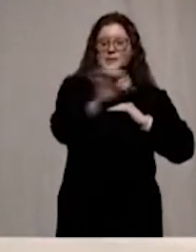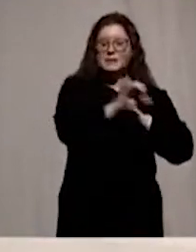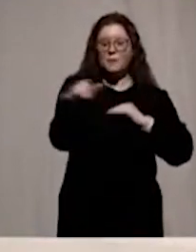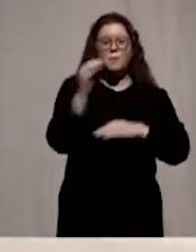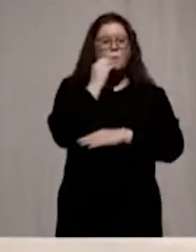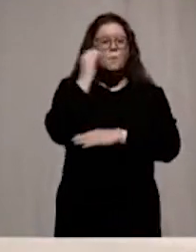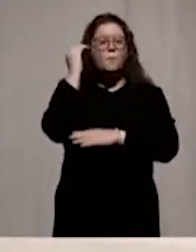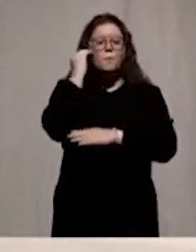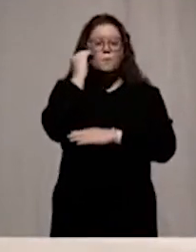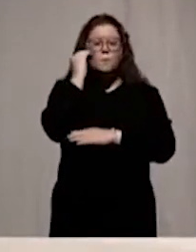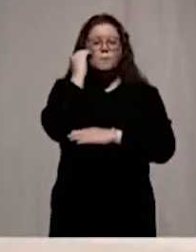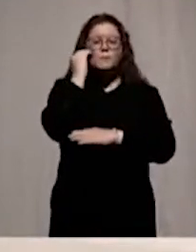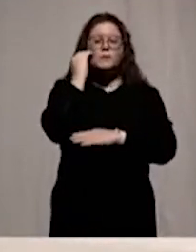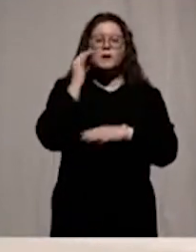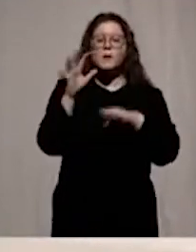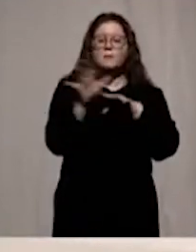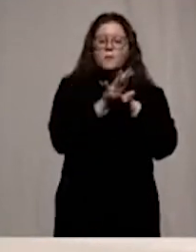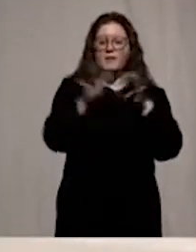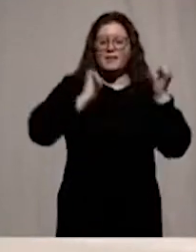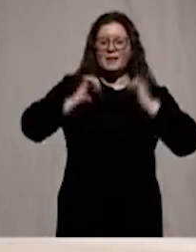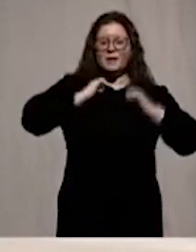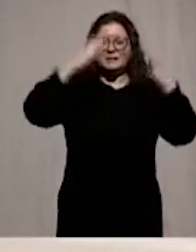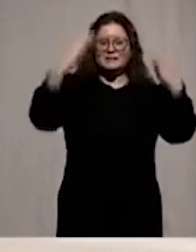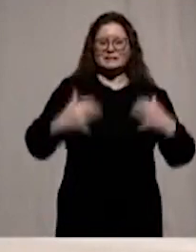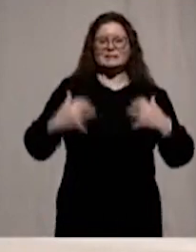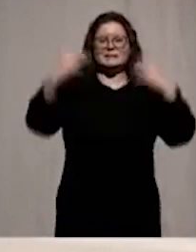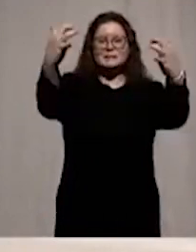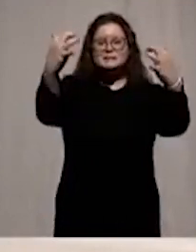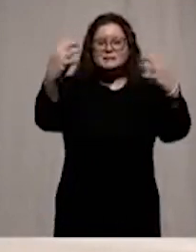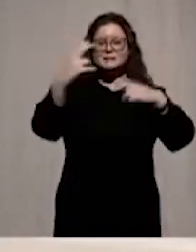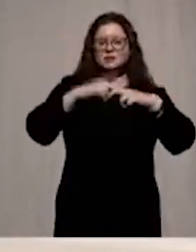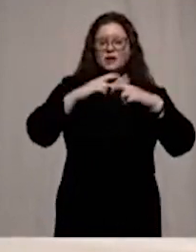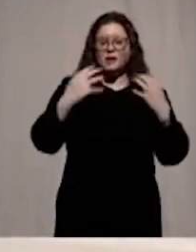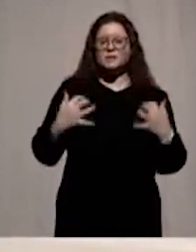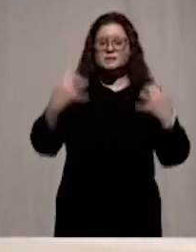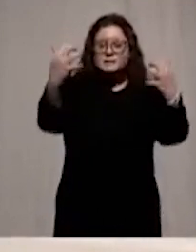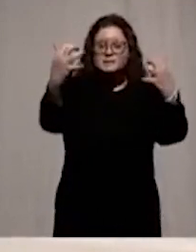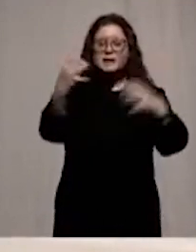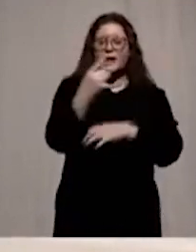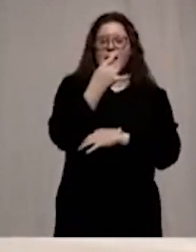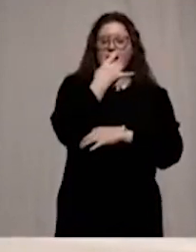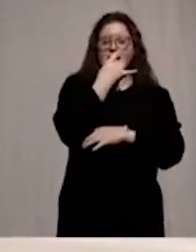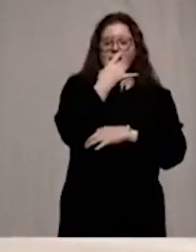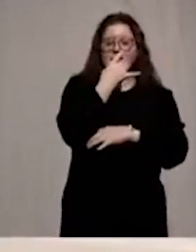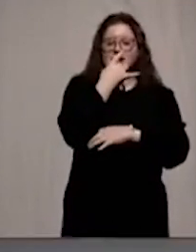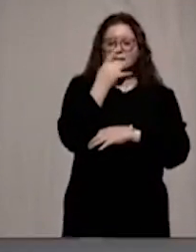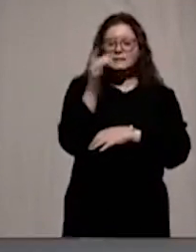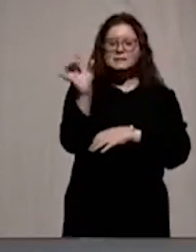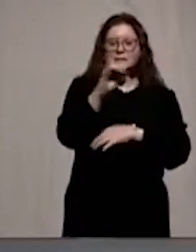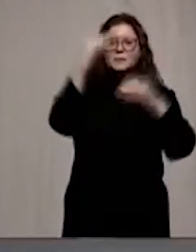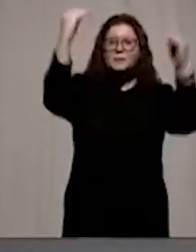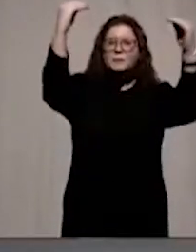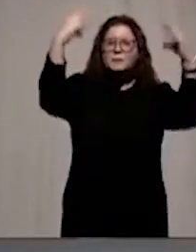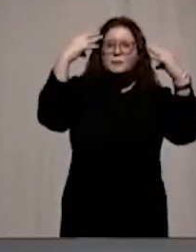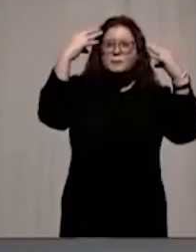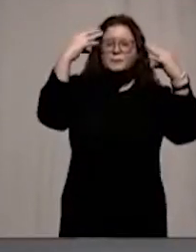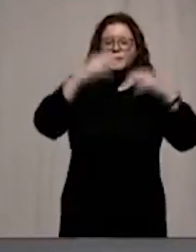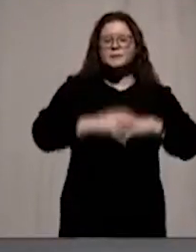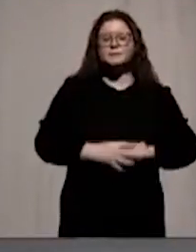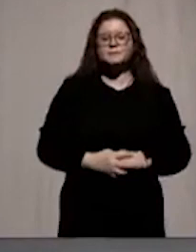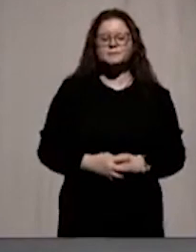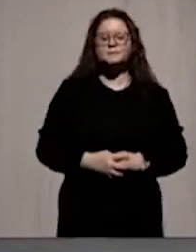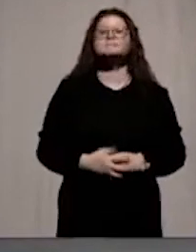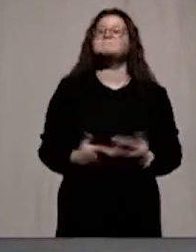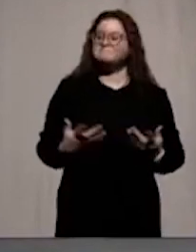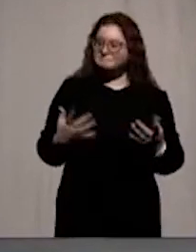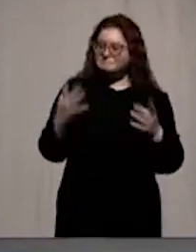rows of movie theater seats, and lights made of boxes. Wicked. I like that. So the reason that we did that is because